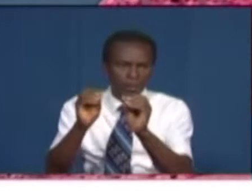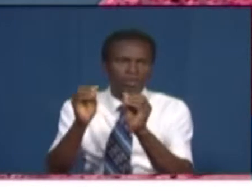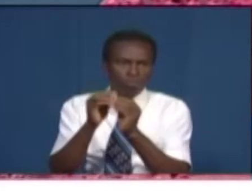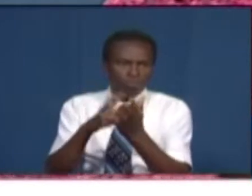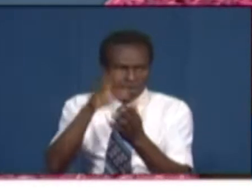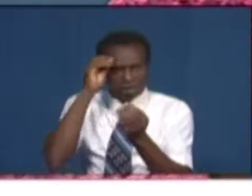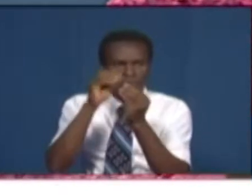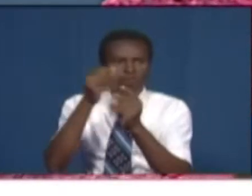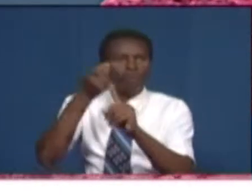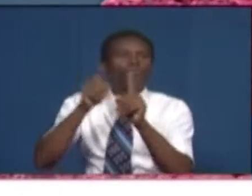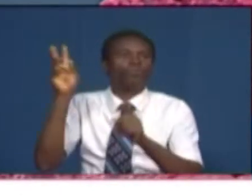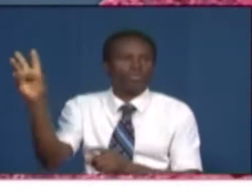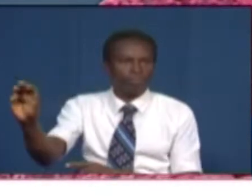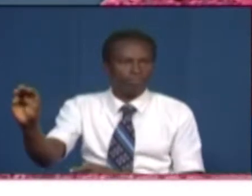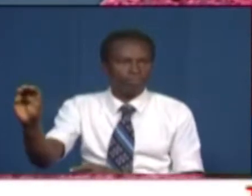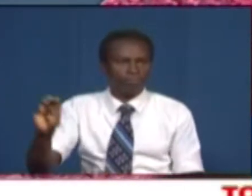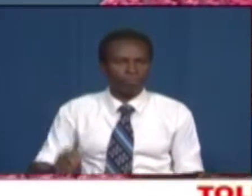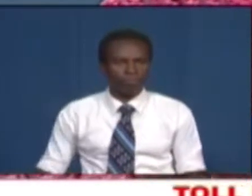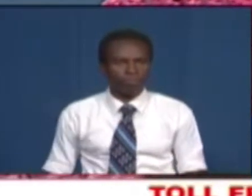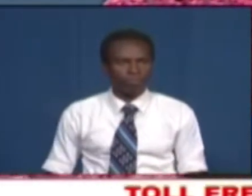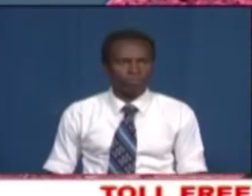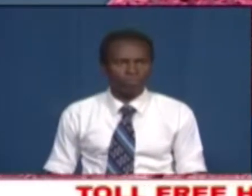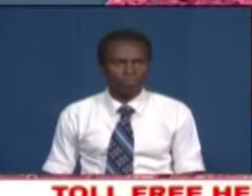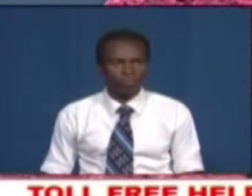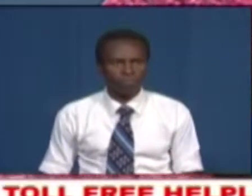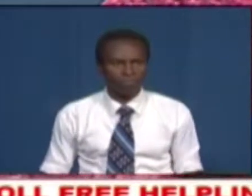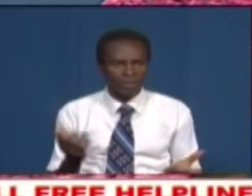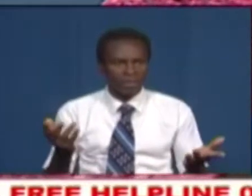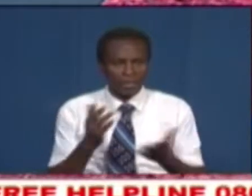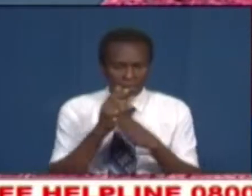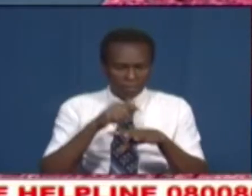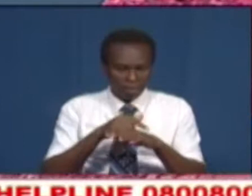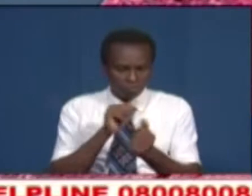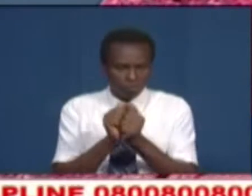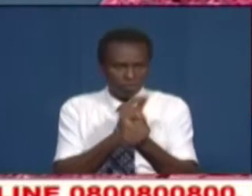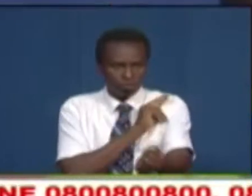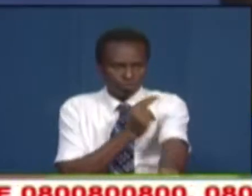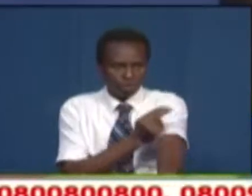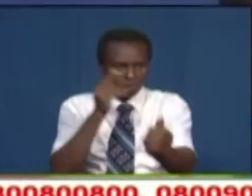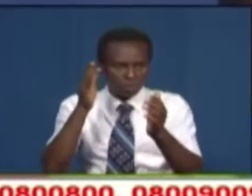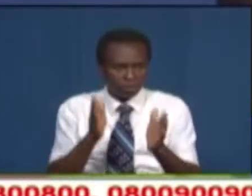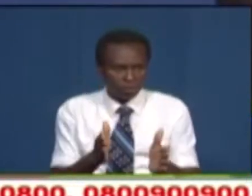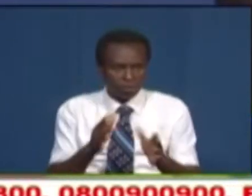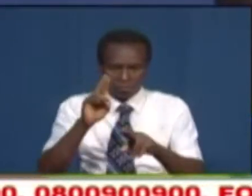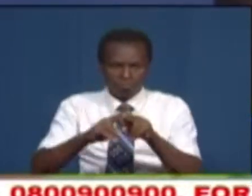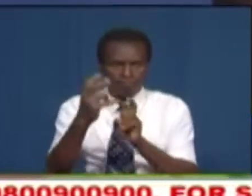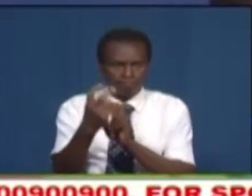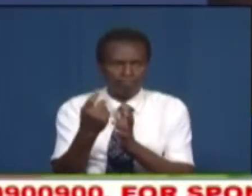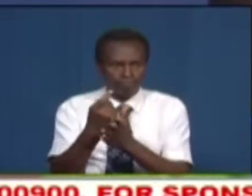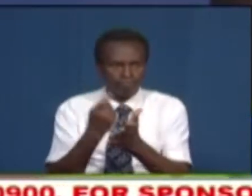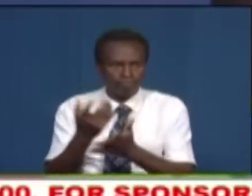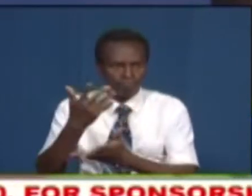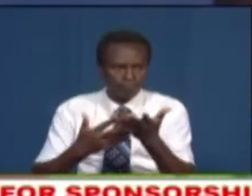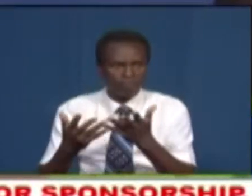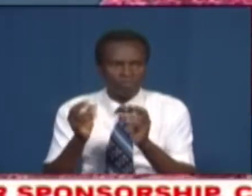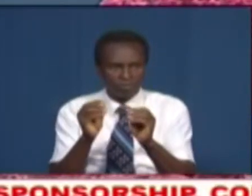counseling for nutrition, she will link with the nutritionist and then you will be provided such a counseling. Aside that, in